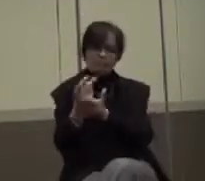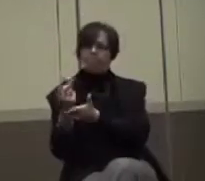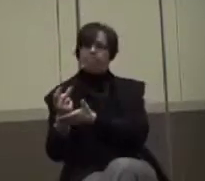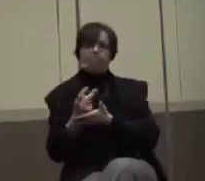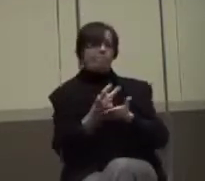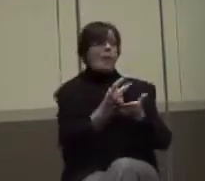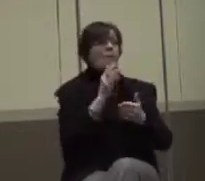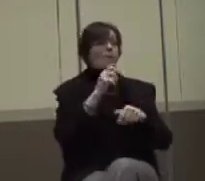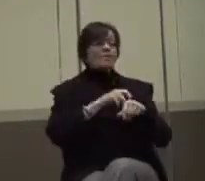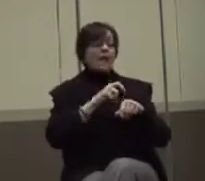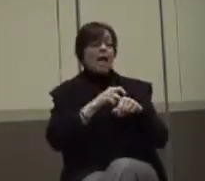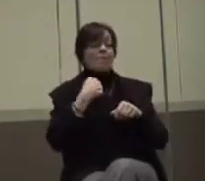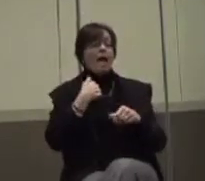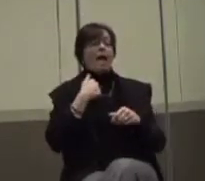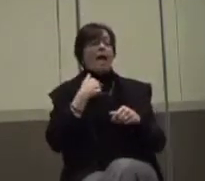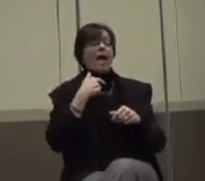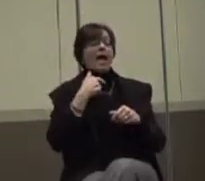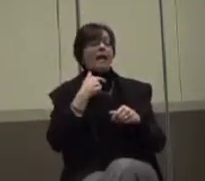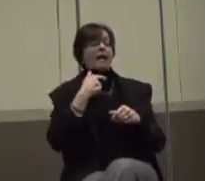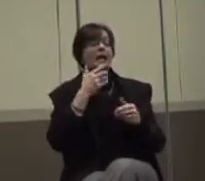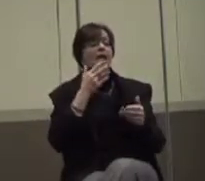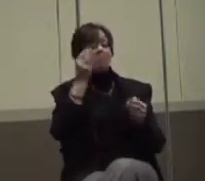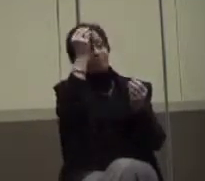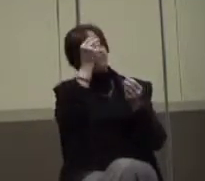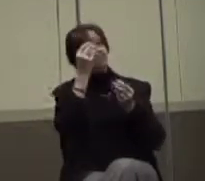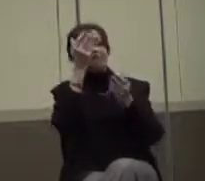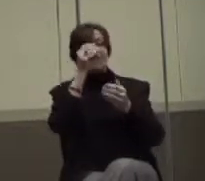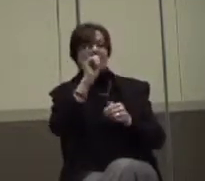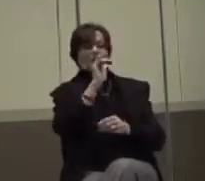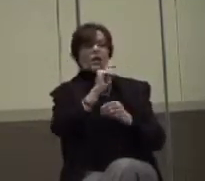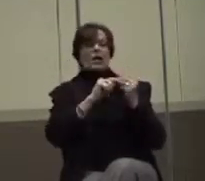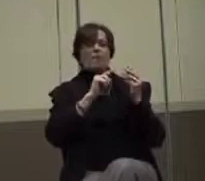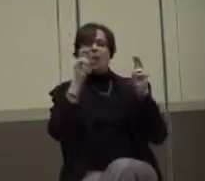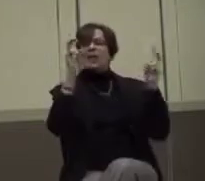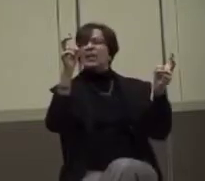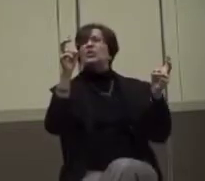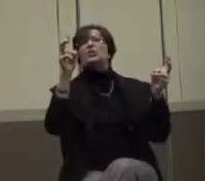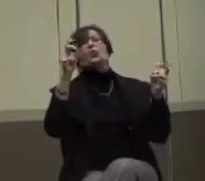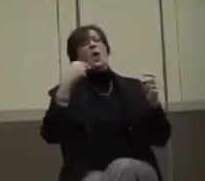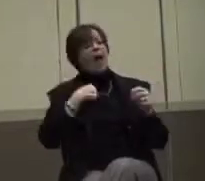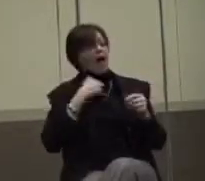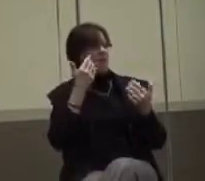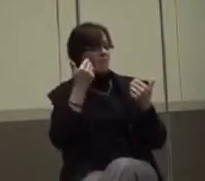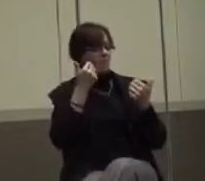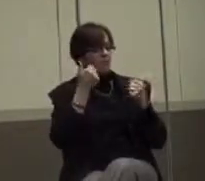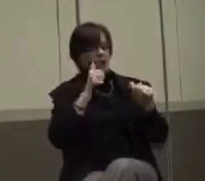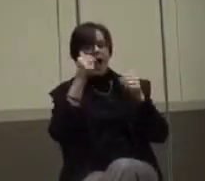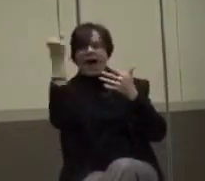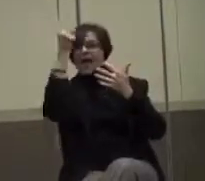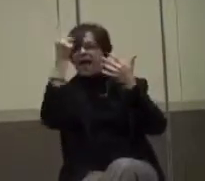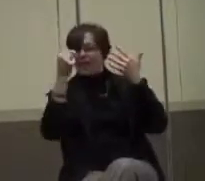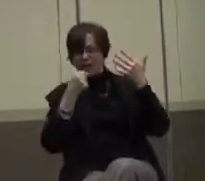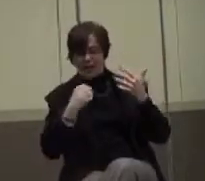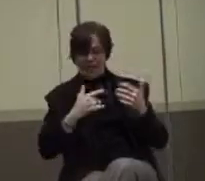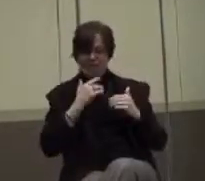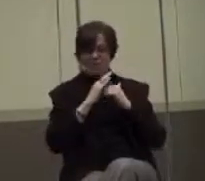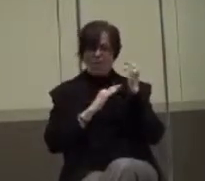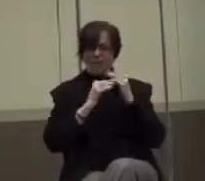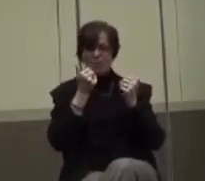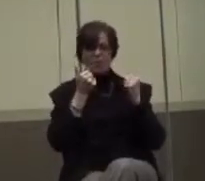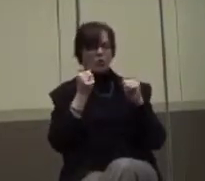bring a child up as part of an issue, I've already tried everything I'm comfortable trying, and quite honestly, there's almost a